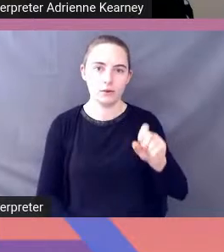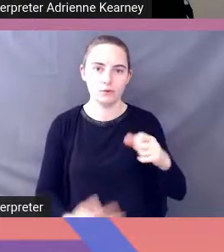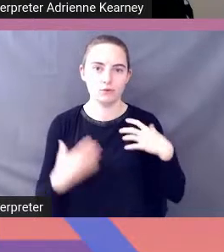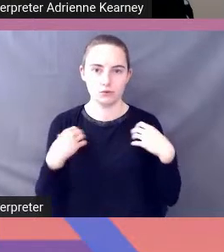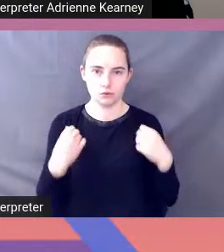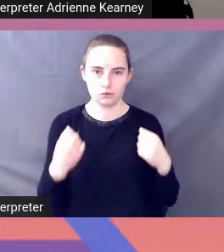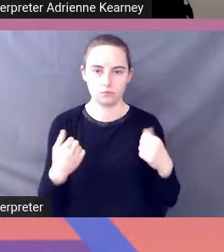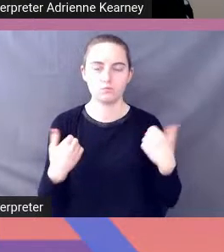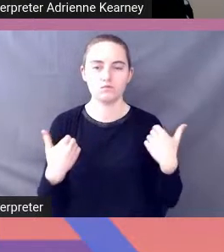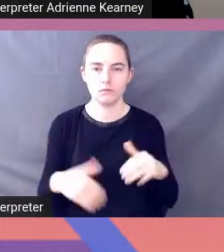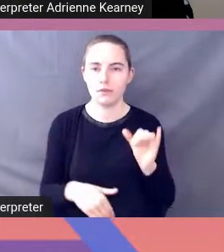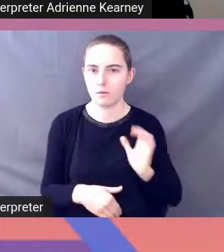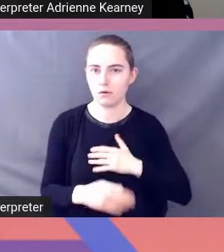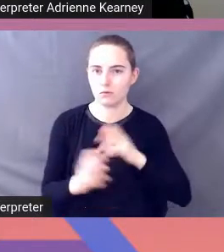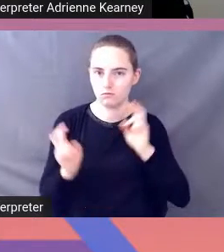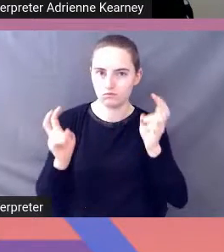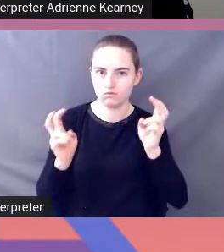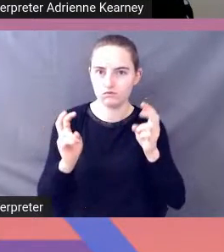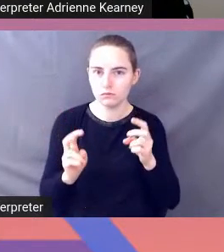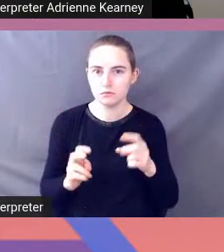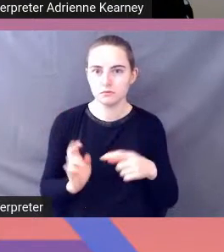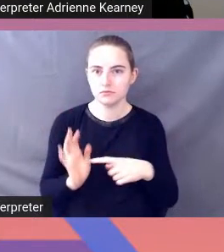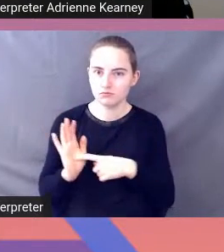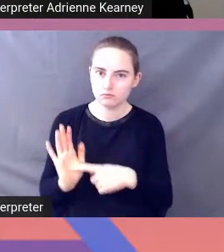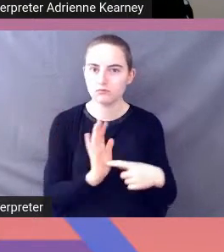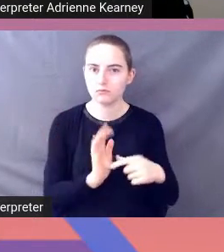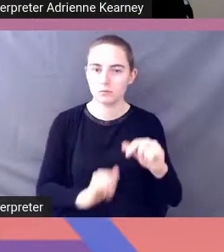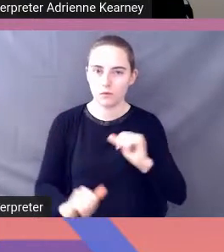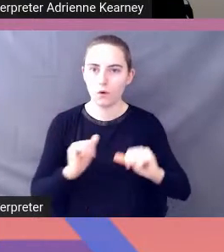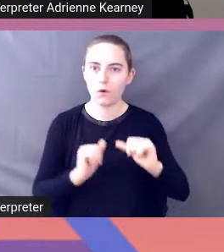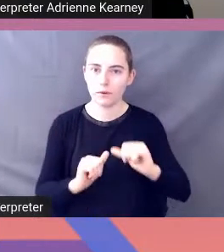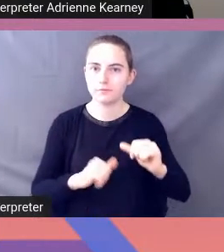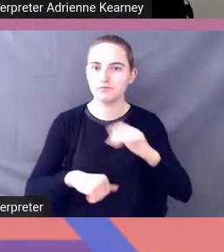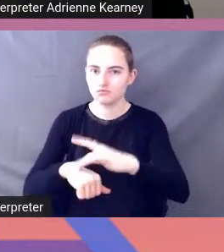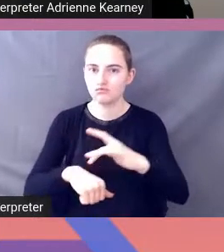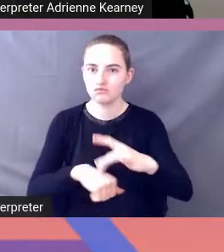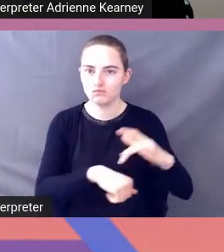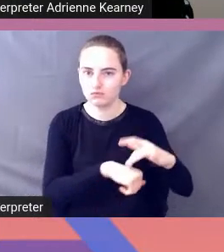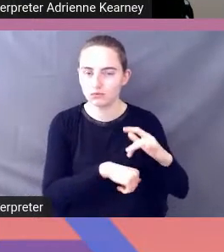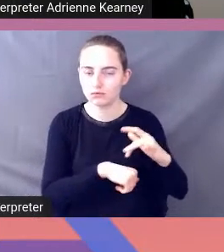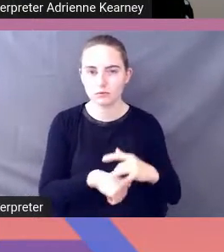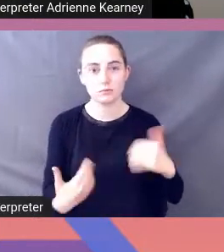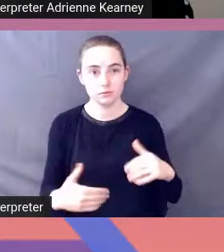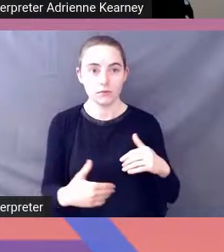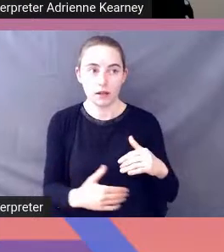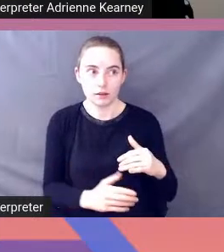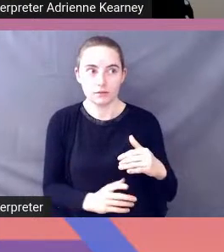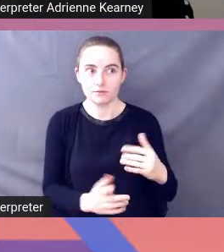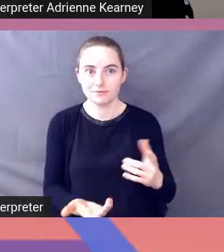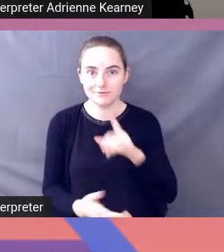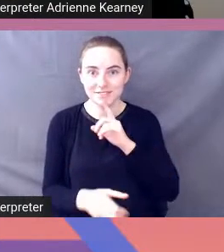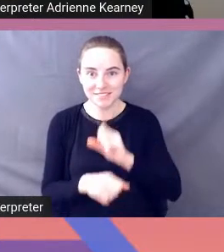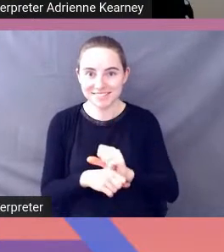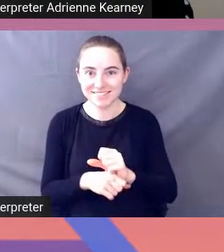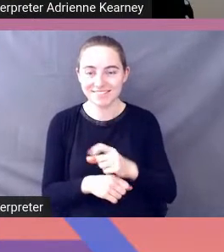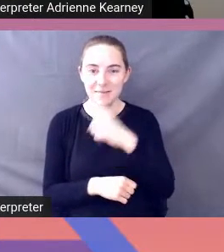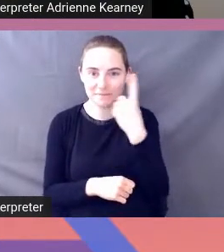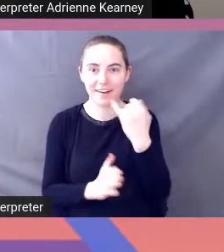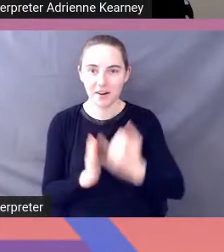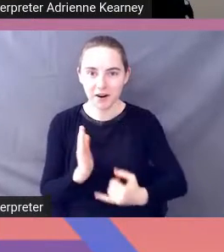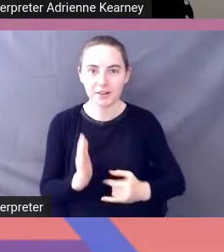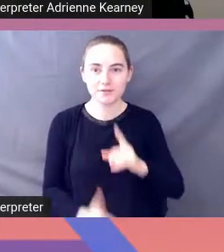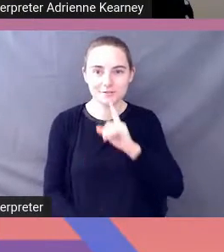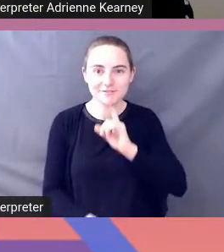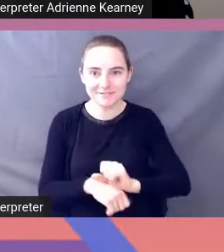important. So yeah, based upon being a part of the KCC, being just a part of the art